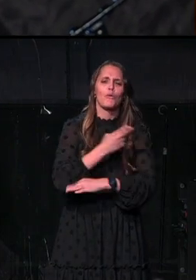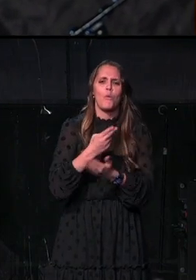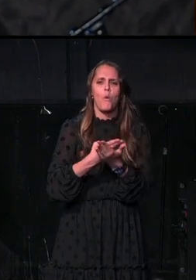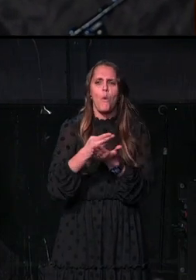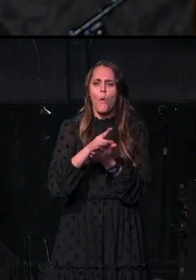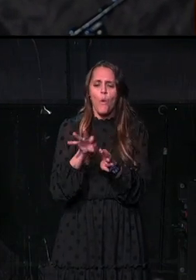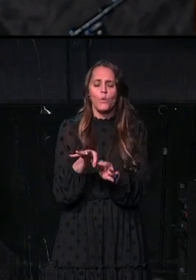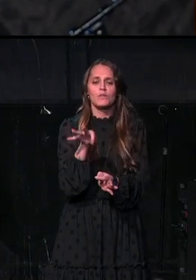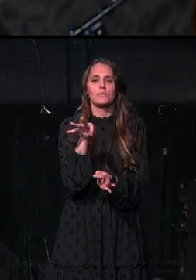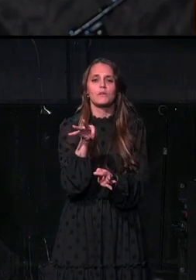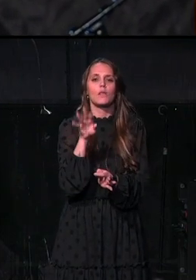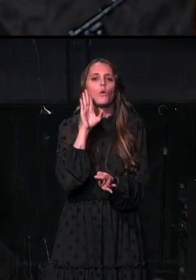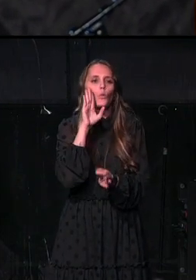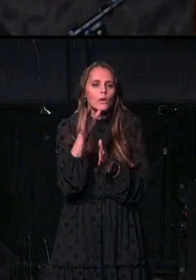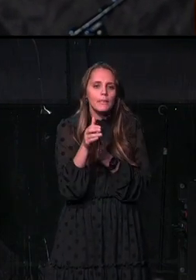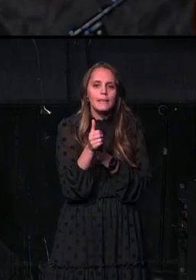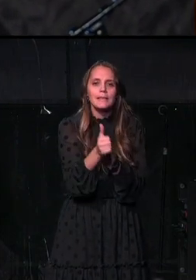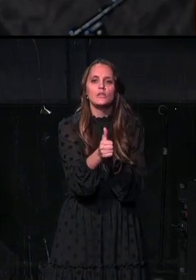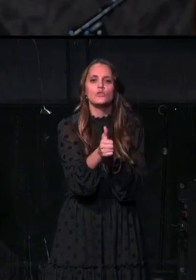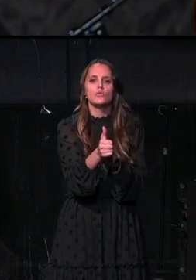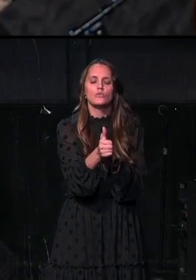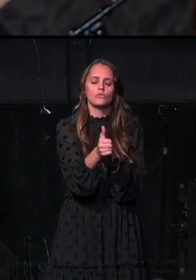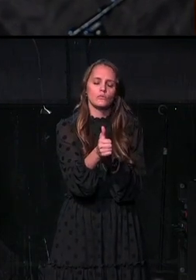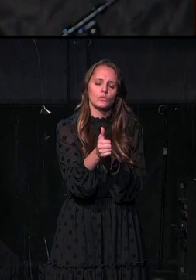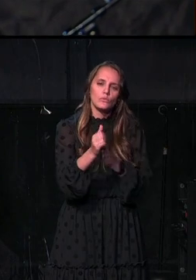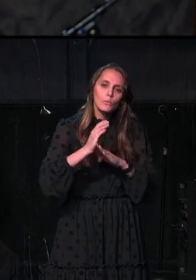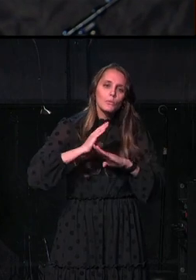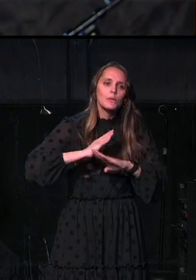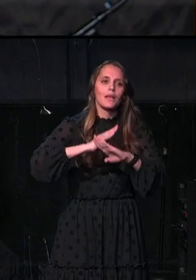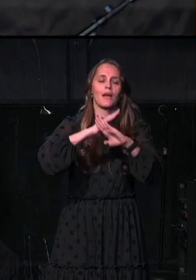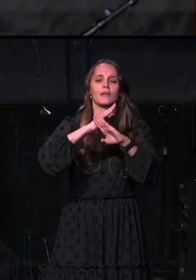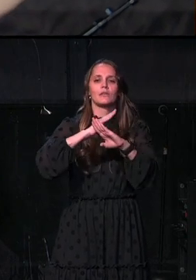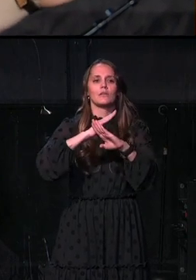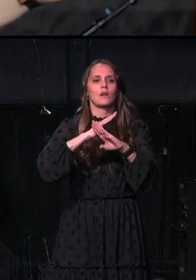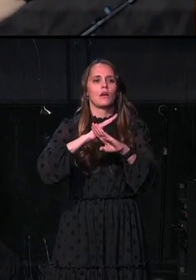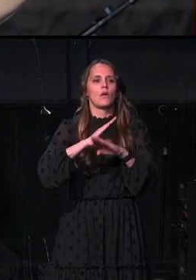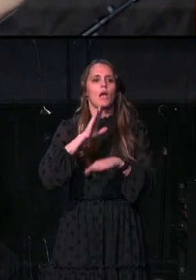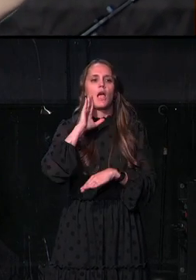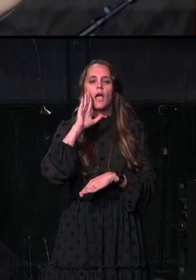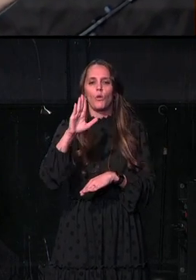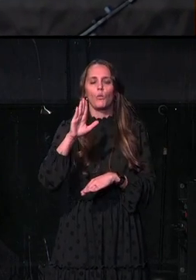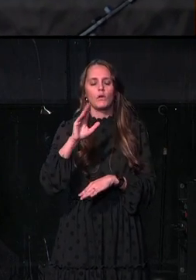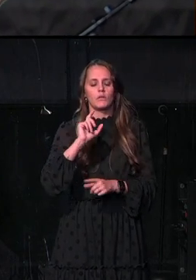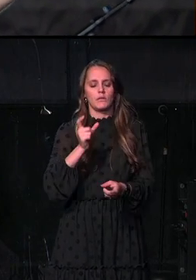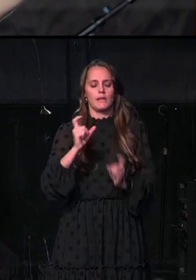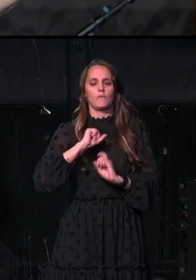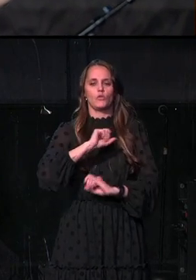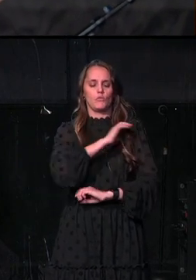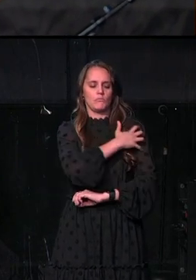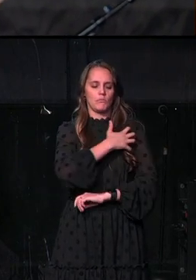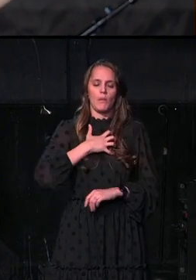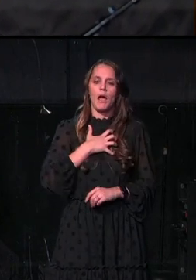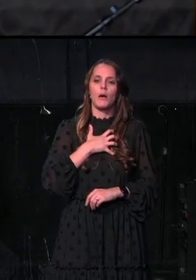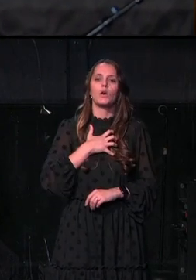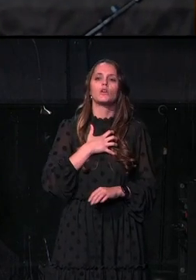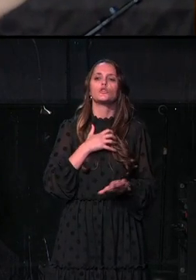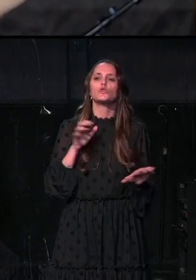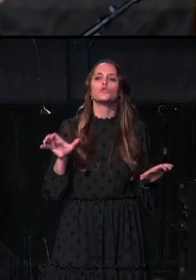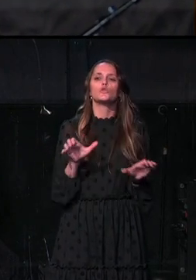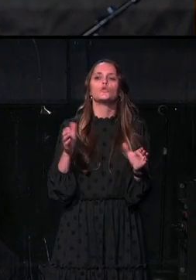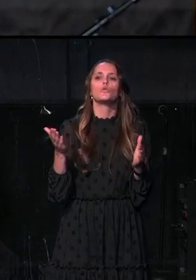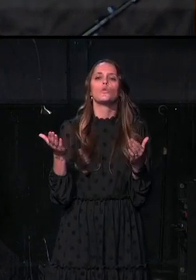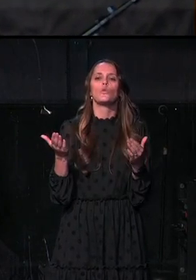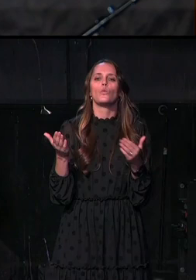lead you, guide you, protect you, and empower you to do what he has called you to do in